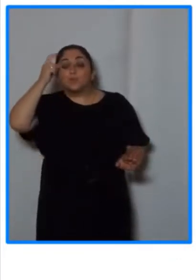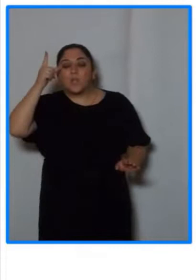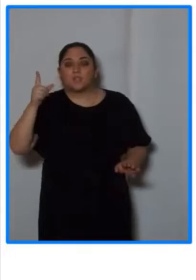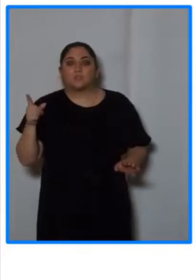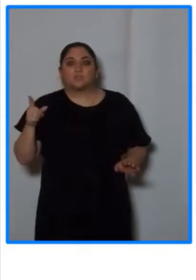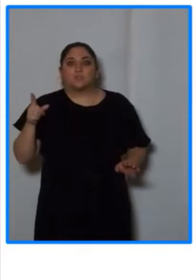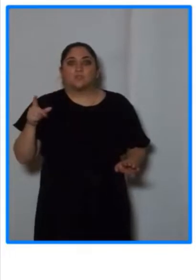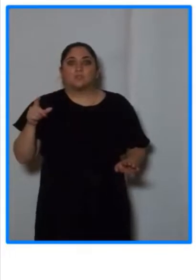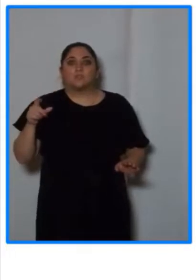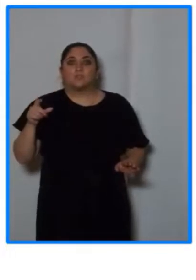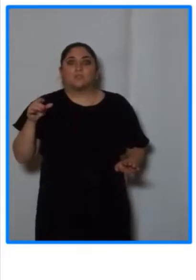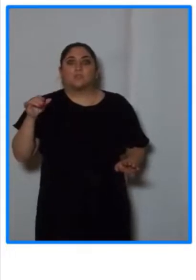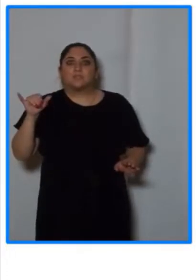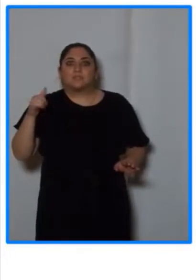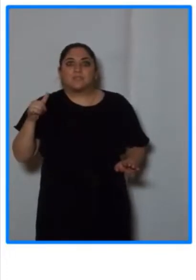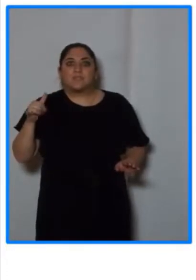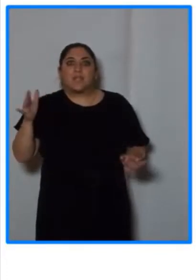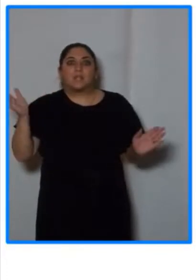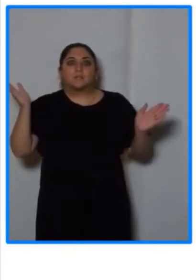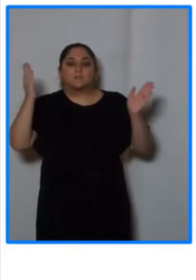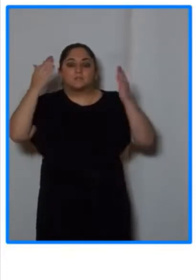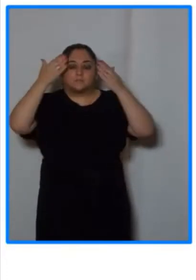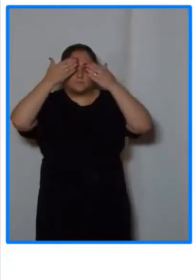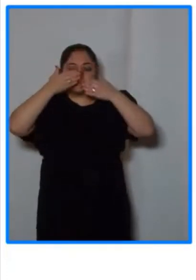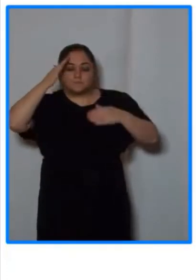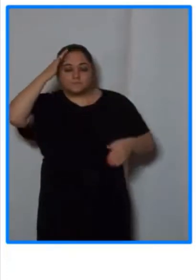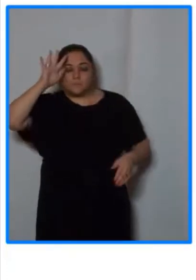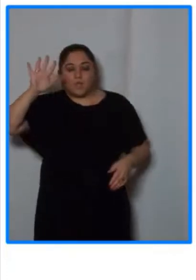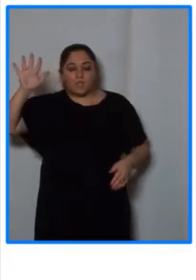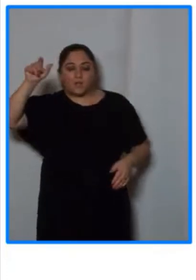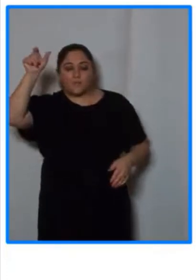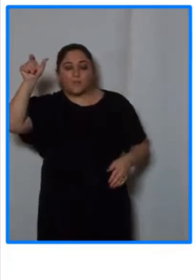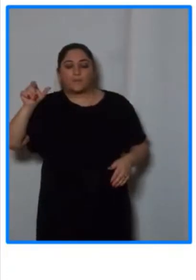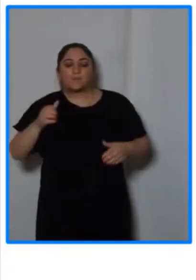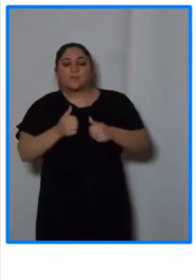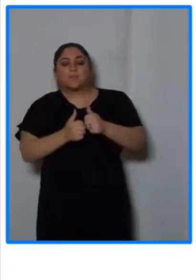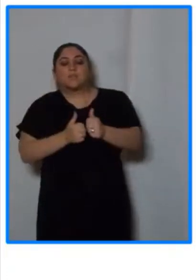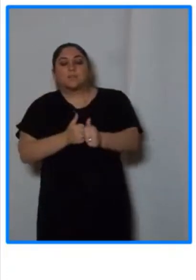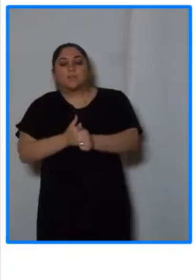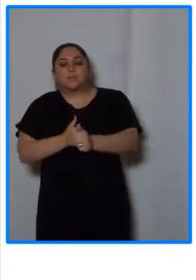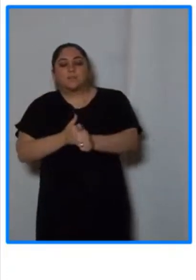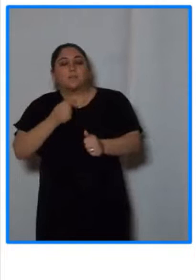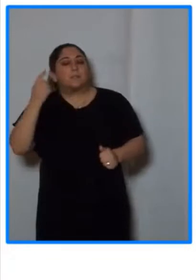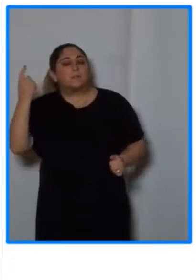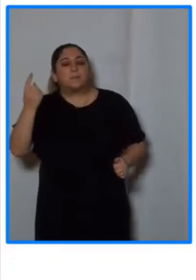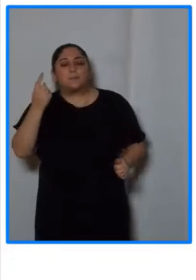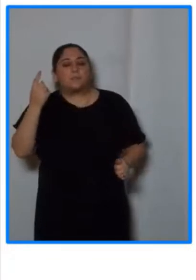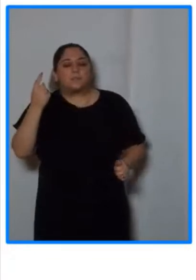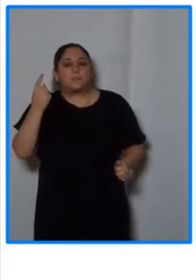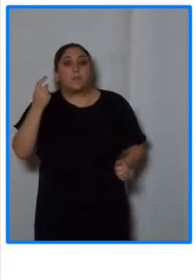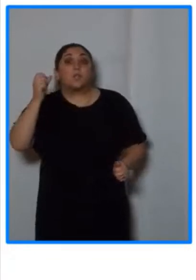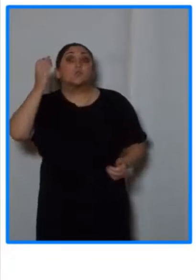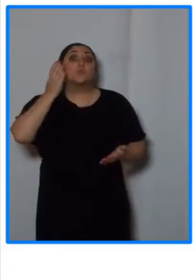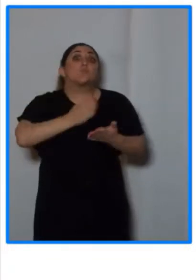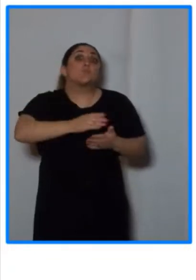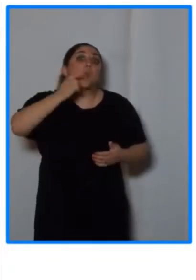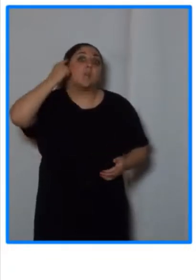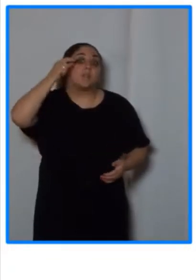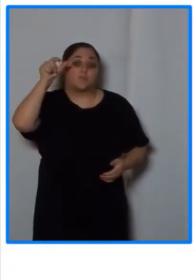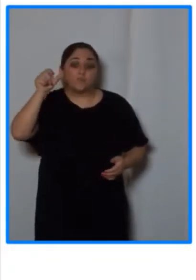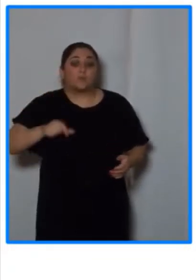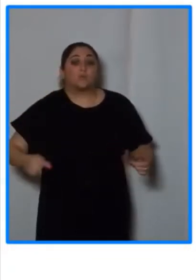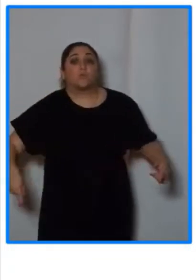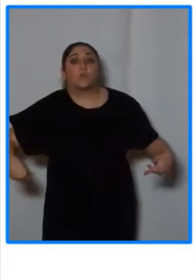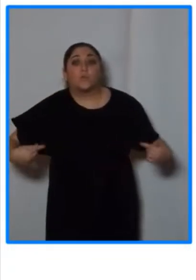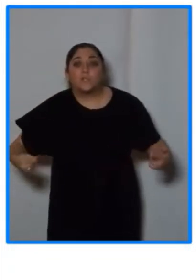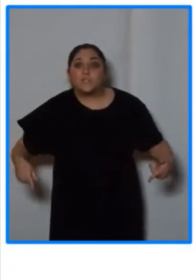eyes there and imagine a person with a disability, who do you think about? Is it someone in a wheelchair? Someone who